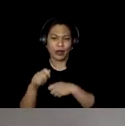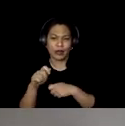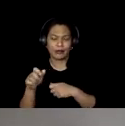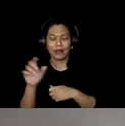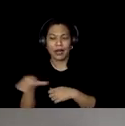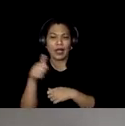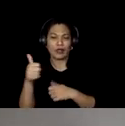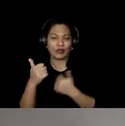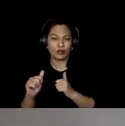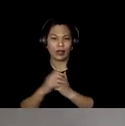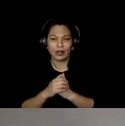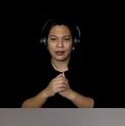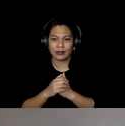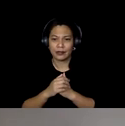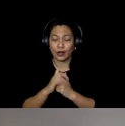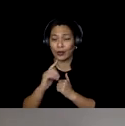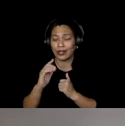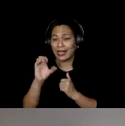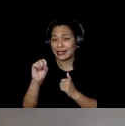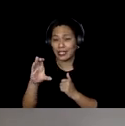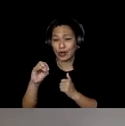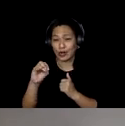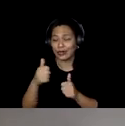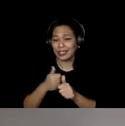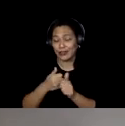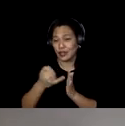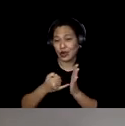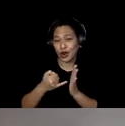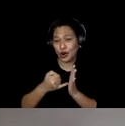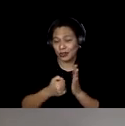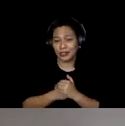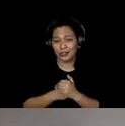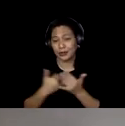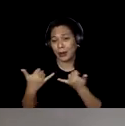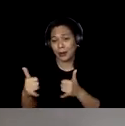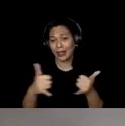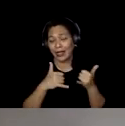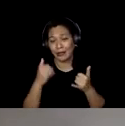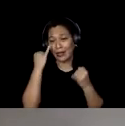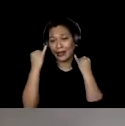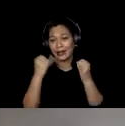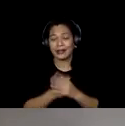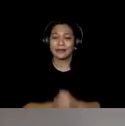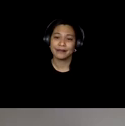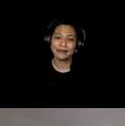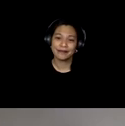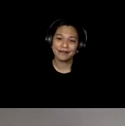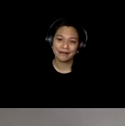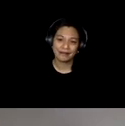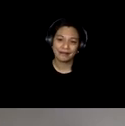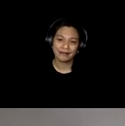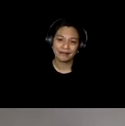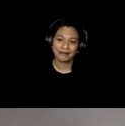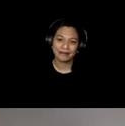an art as well. It requires experimentation, so just play with it and yeah, just keep